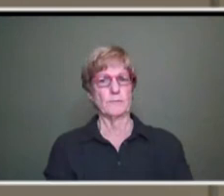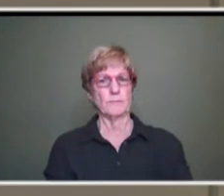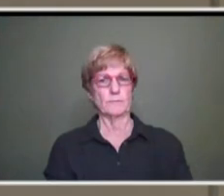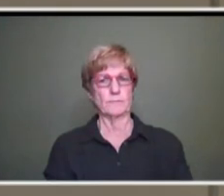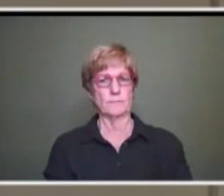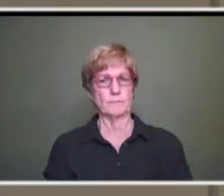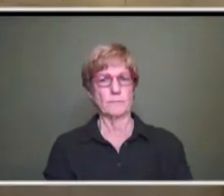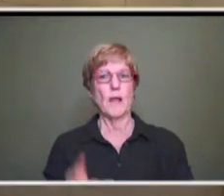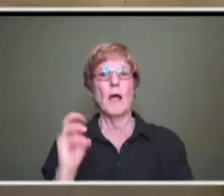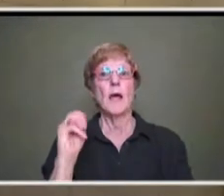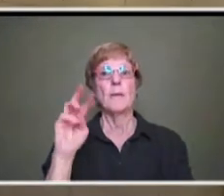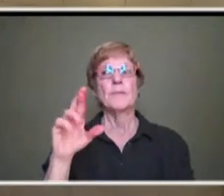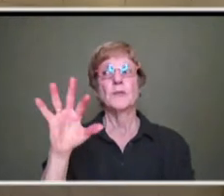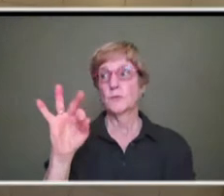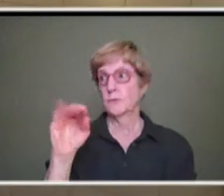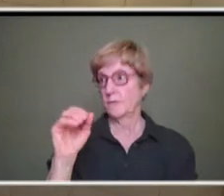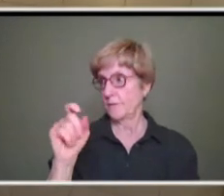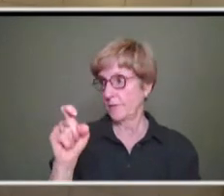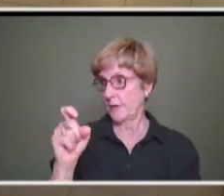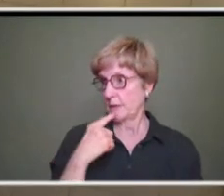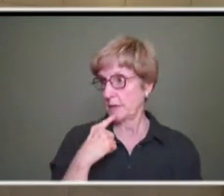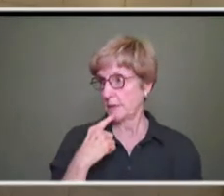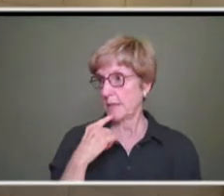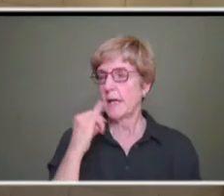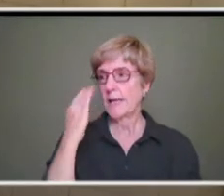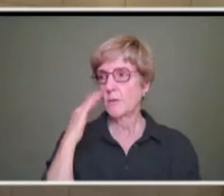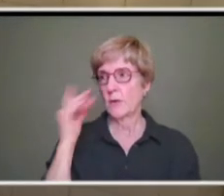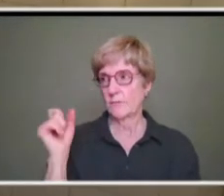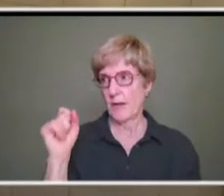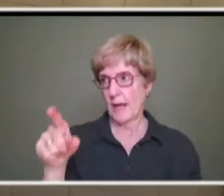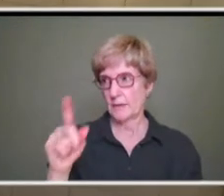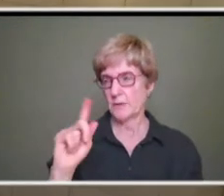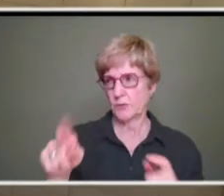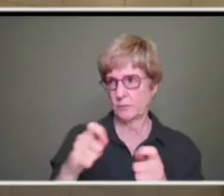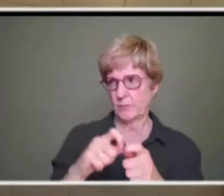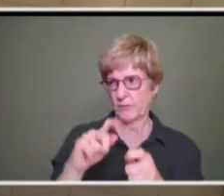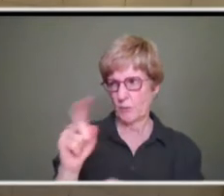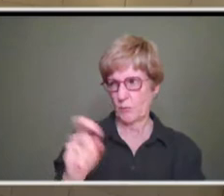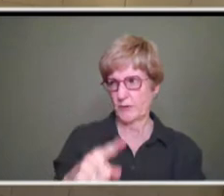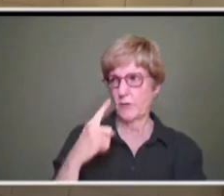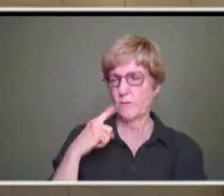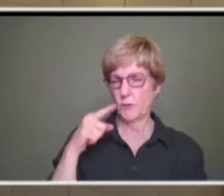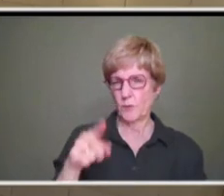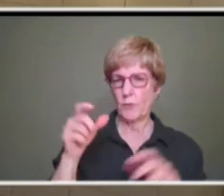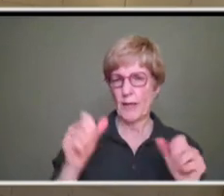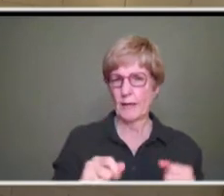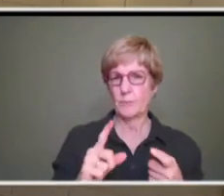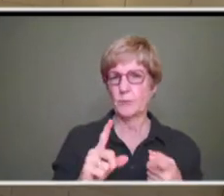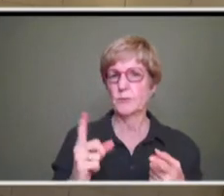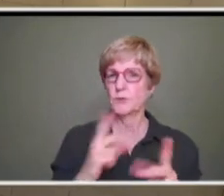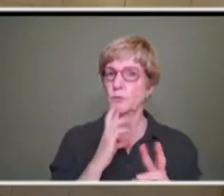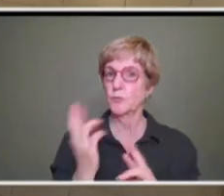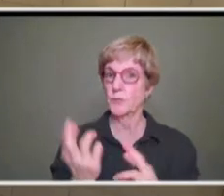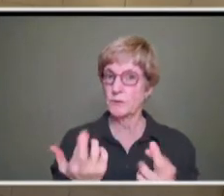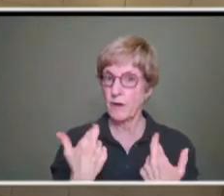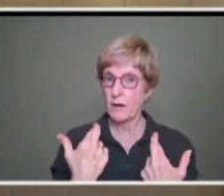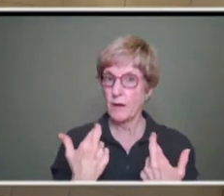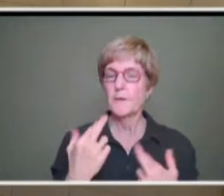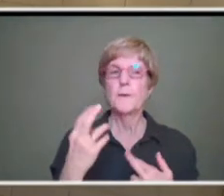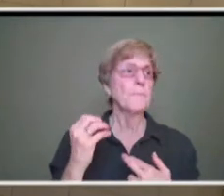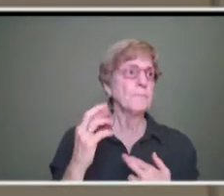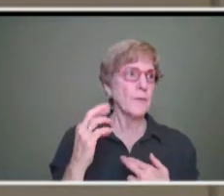Mr Fox said because I know I have to ask you a specific question in order for you to be able to respond there were